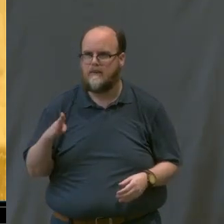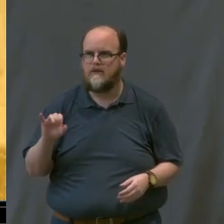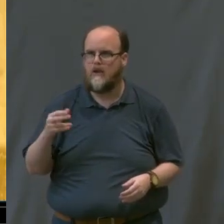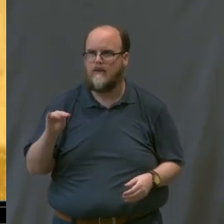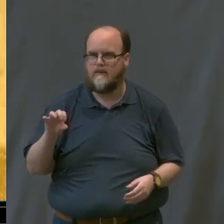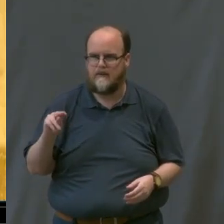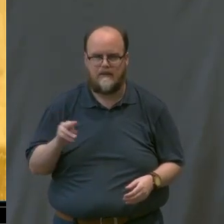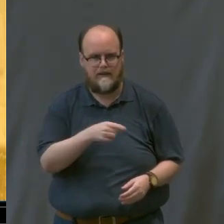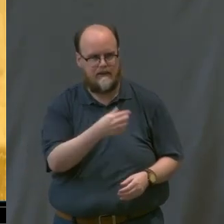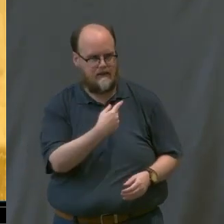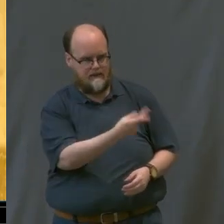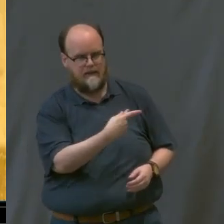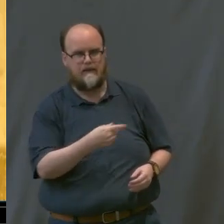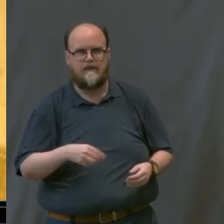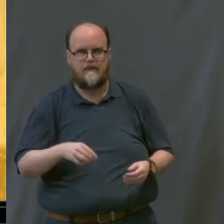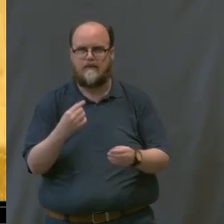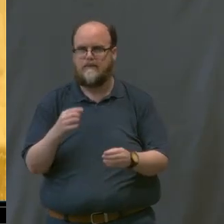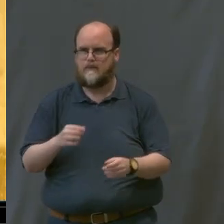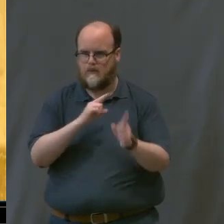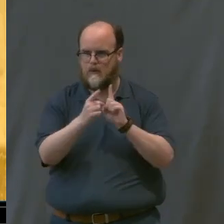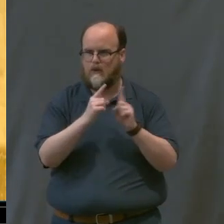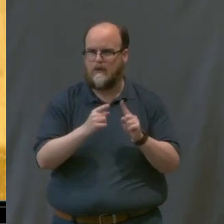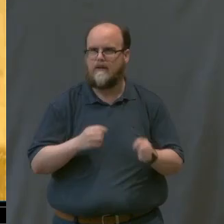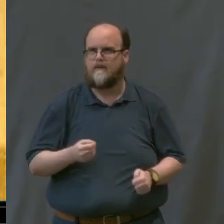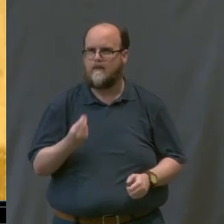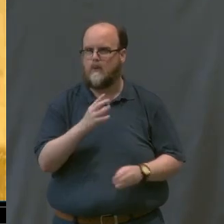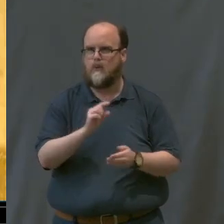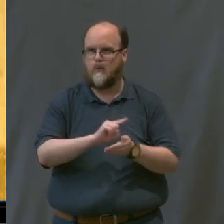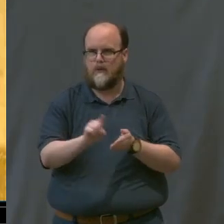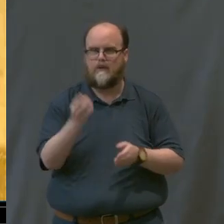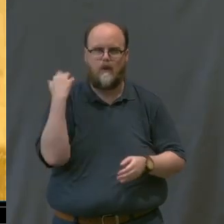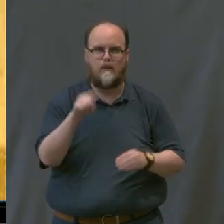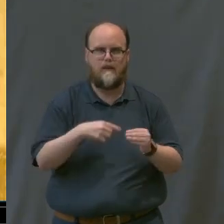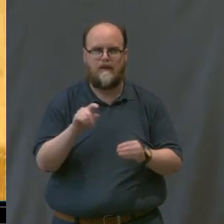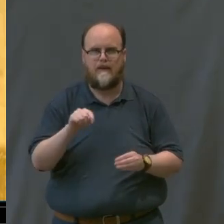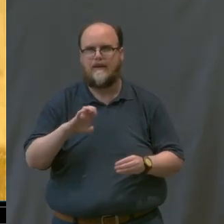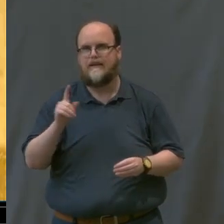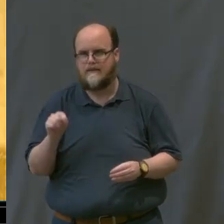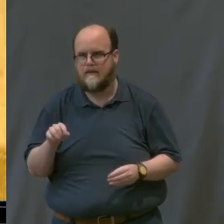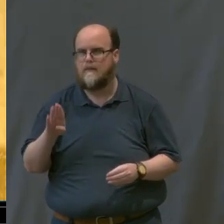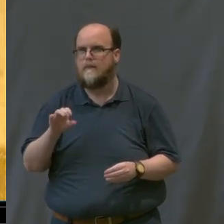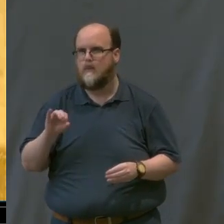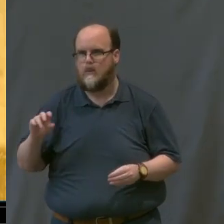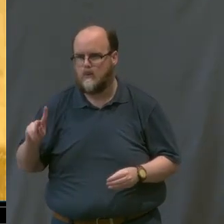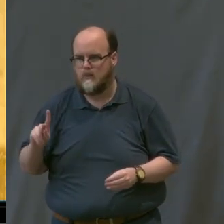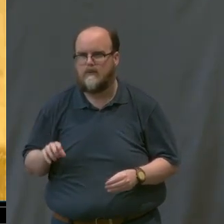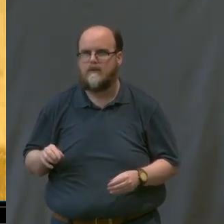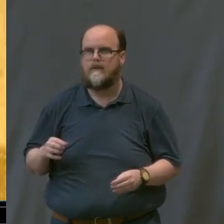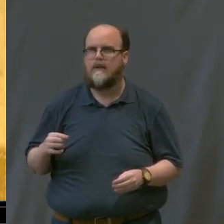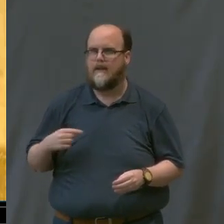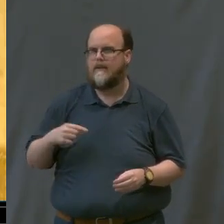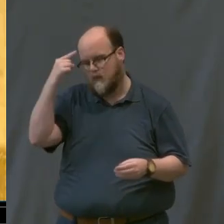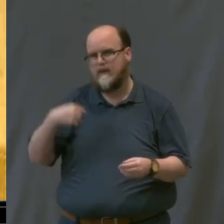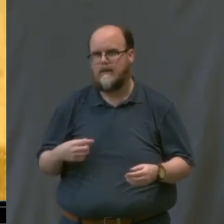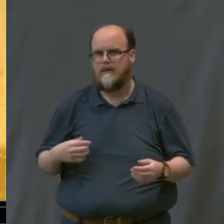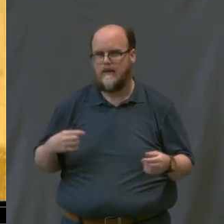had a discussion about a week or two ago about textbooks. And he and I have almost come to a compromise, I think.